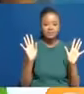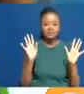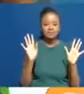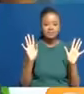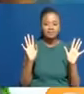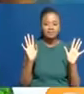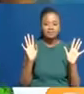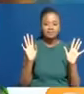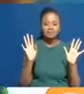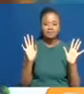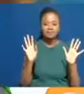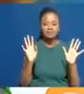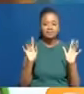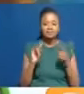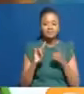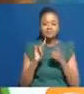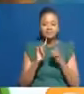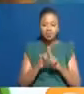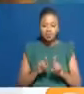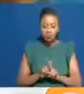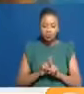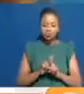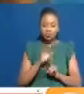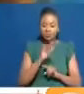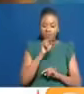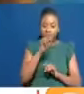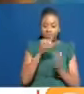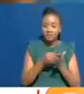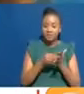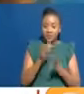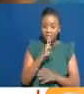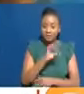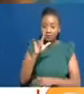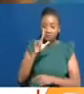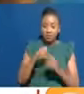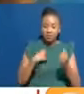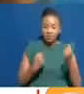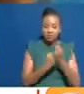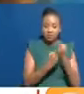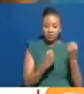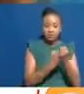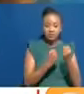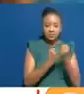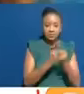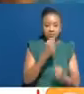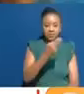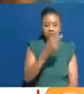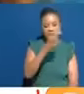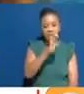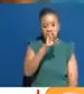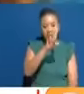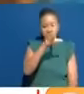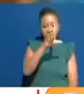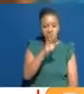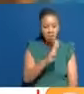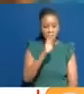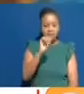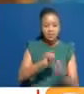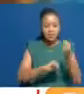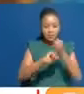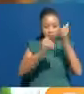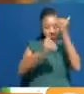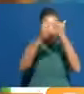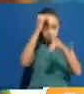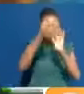kupitia Finance Bill, tukaweza kuongezea pesa, ndio tukafufue our higher education institutions,